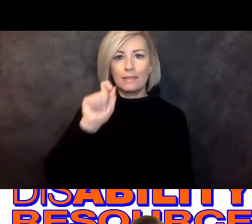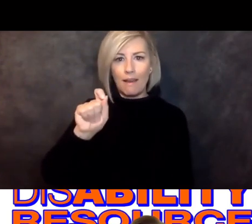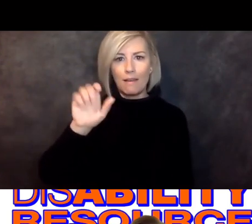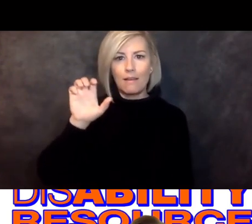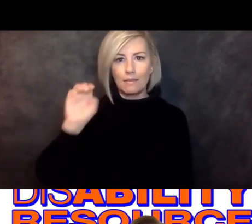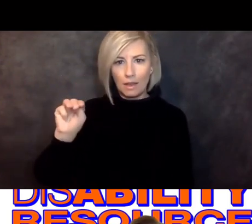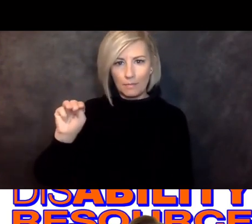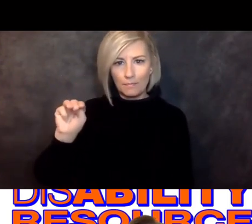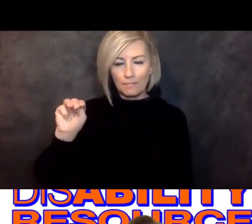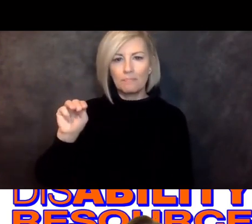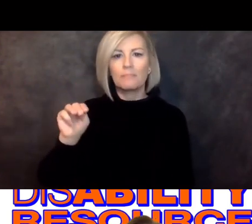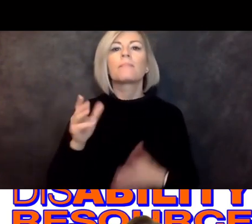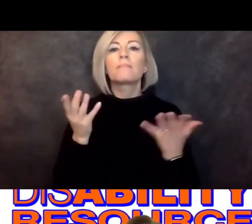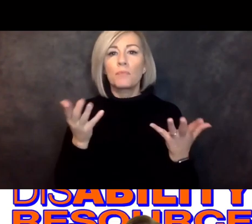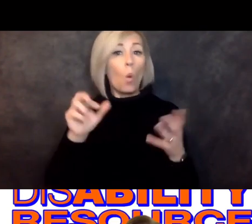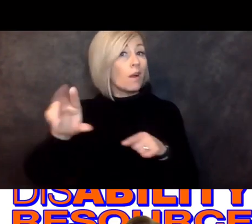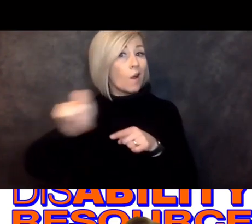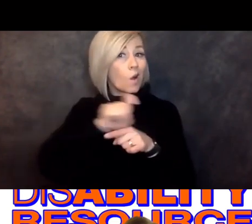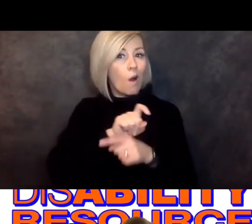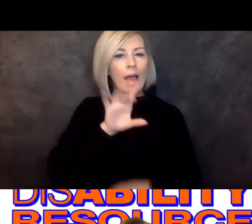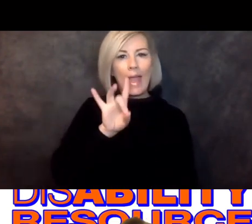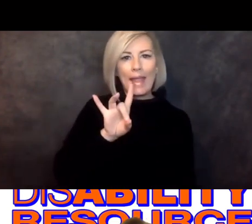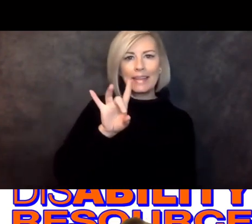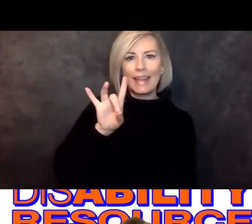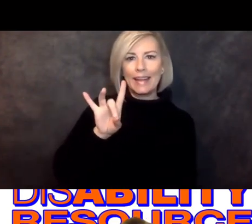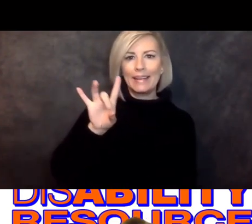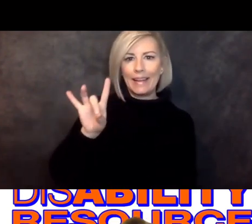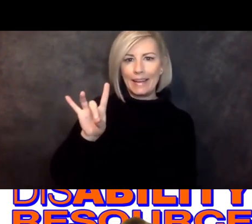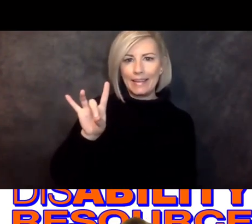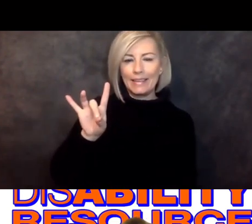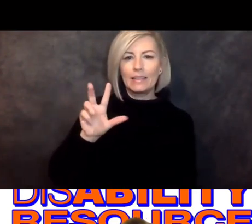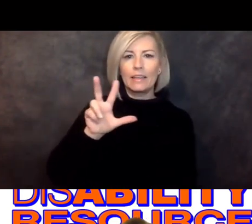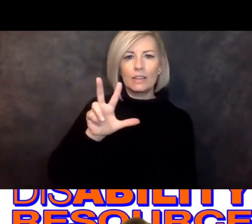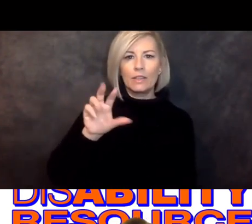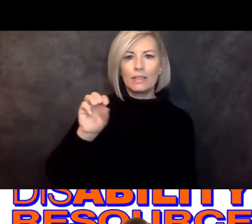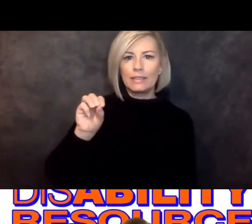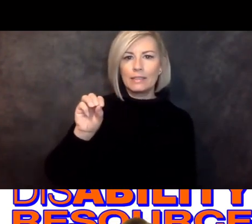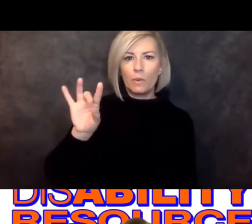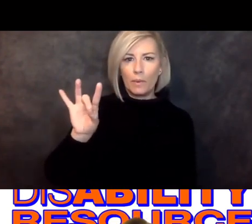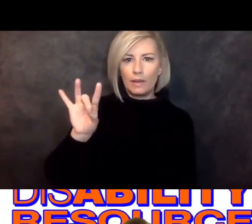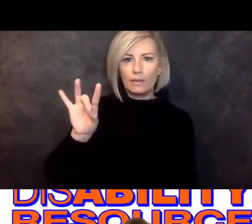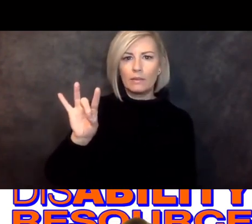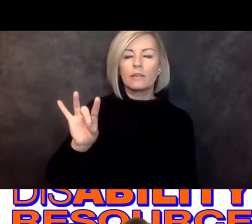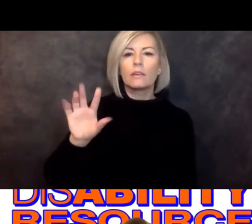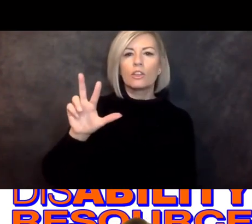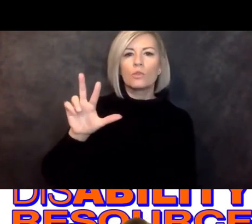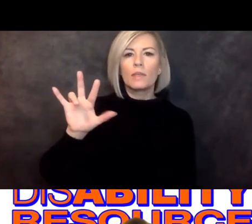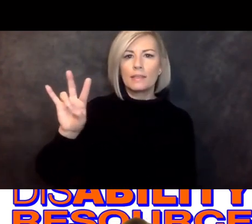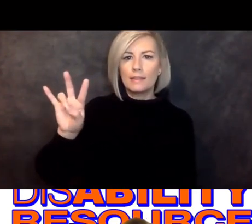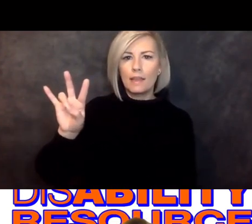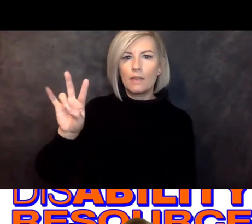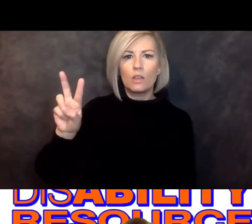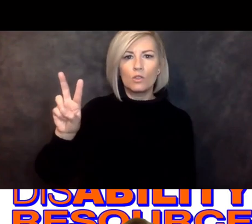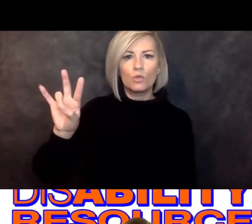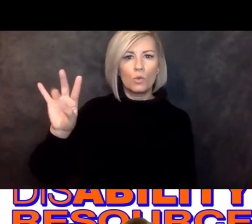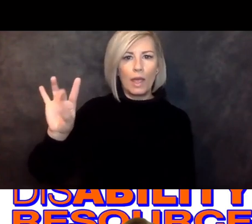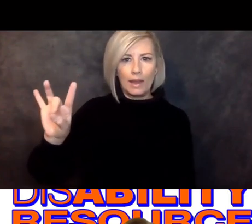or they can call us at 888-308-3728.